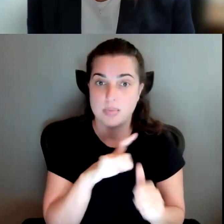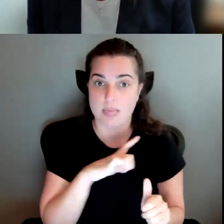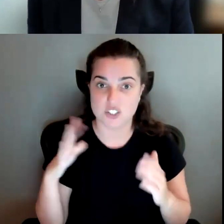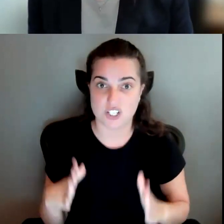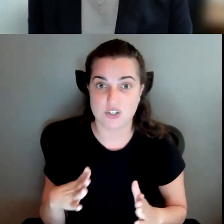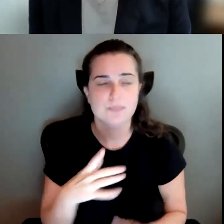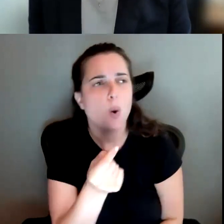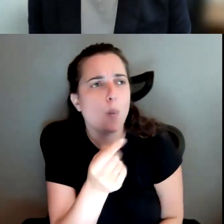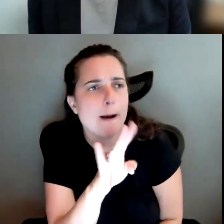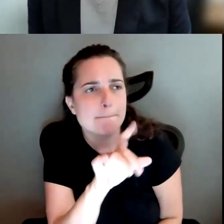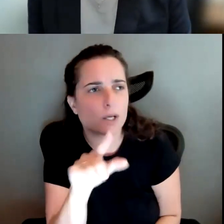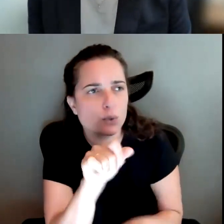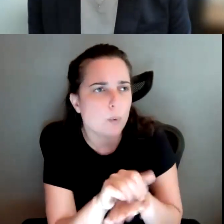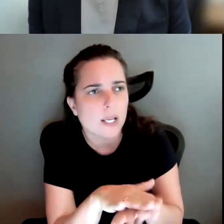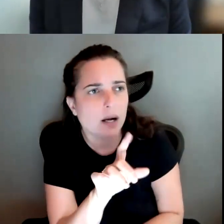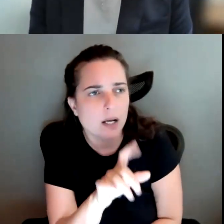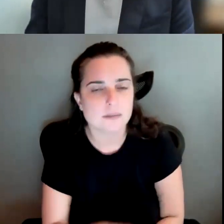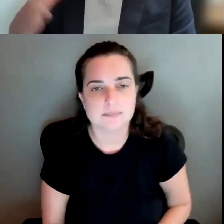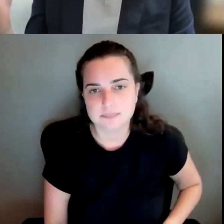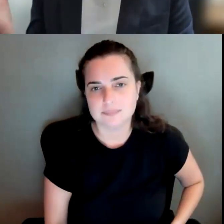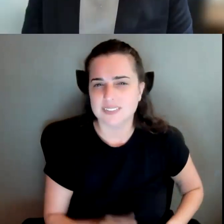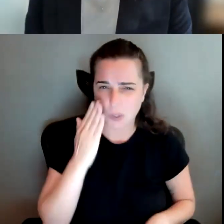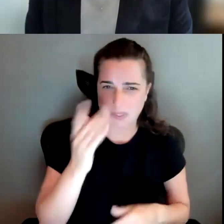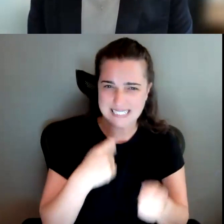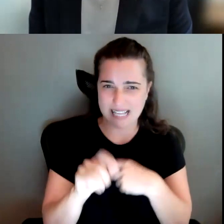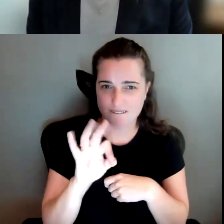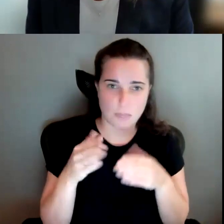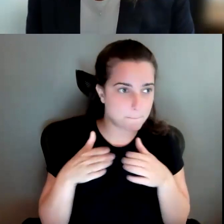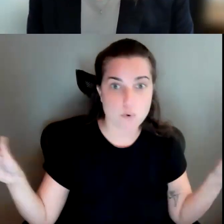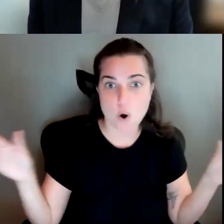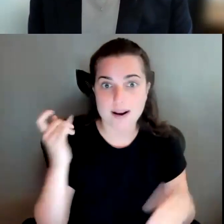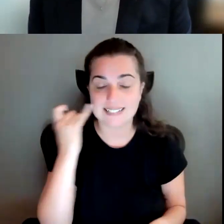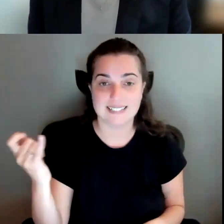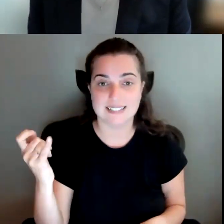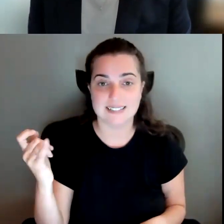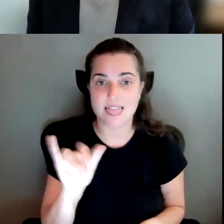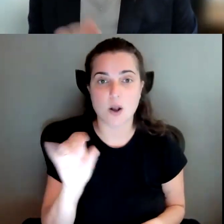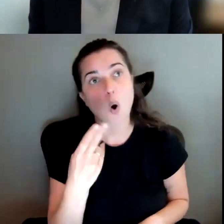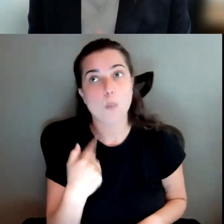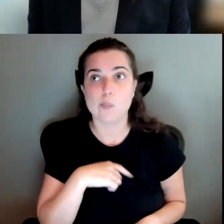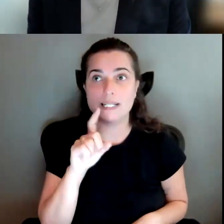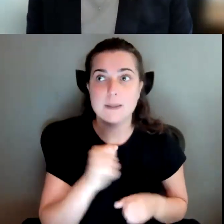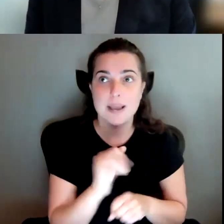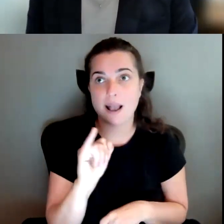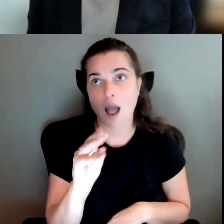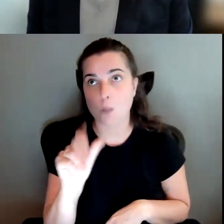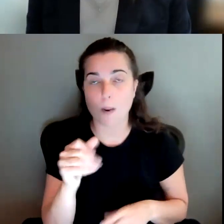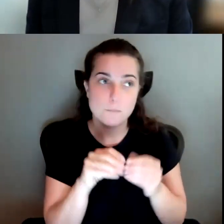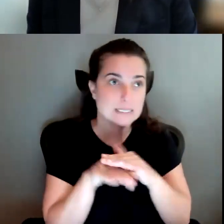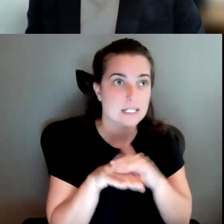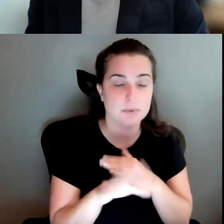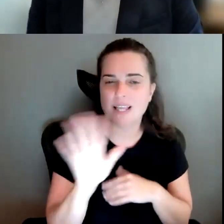what bills are you working on? Instead of kind of these broad ideas of, wow, we need to make Iowa more accessible, it's like, get down to the nitty